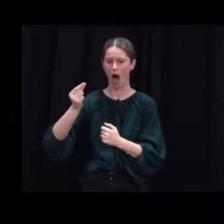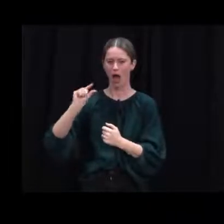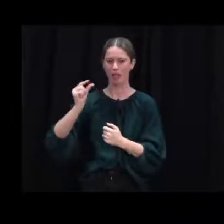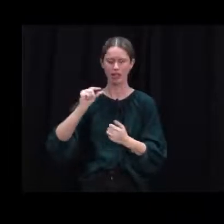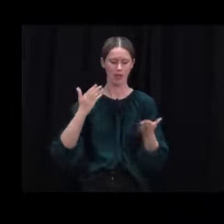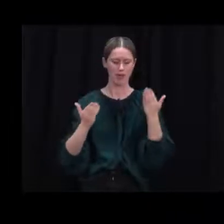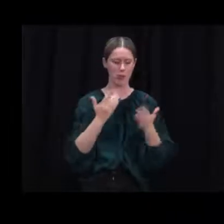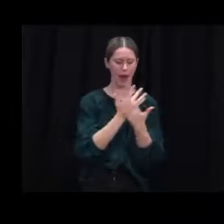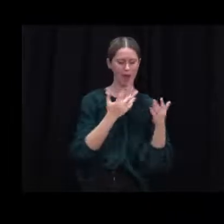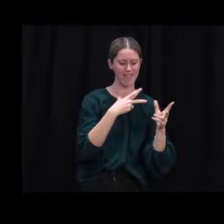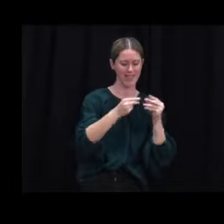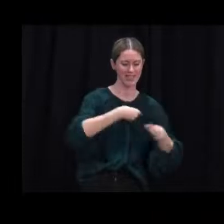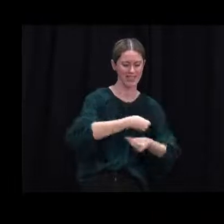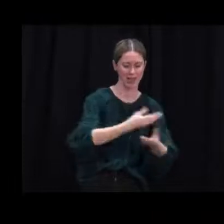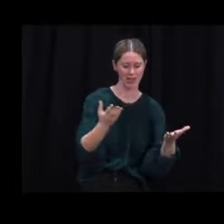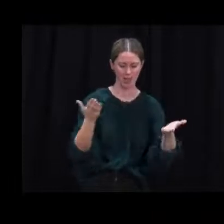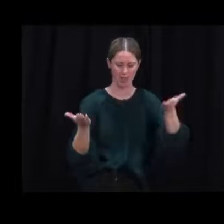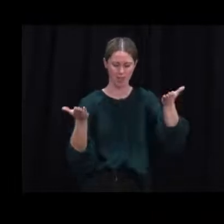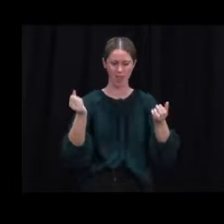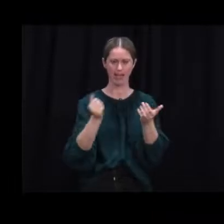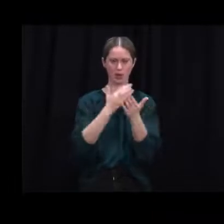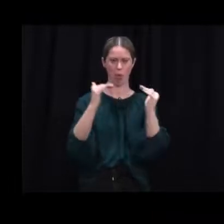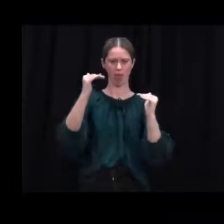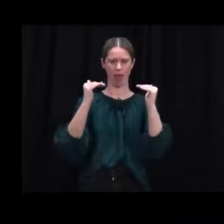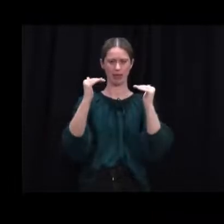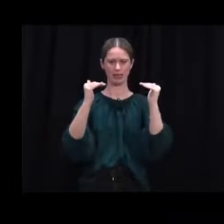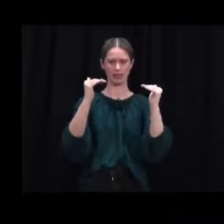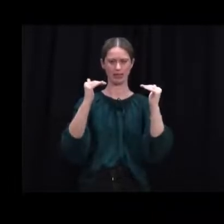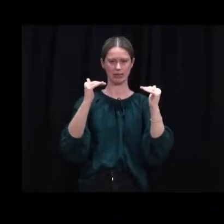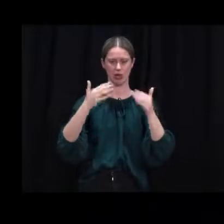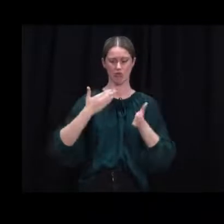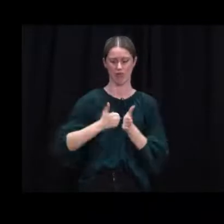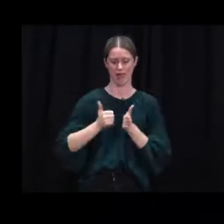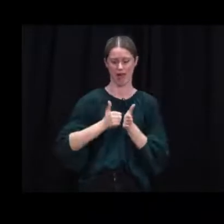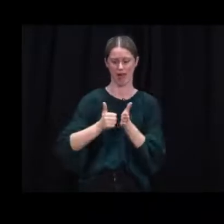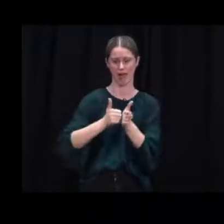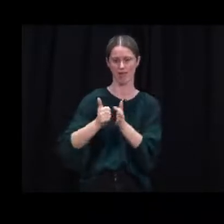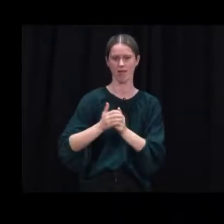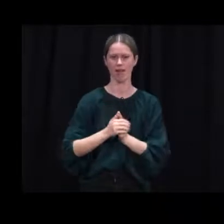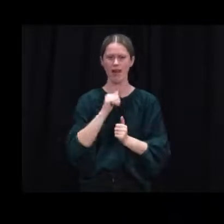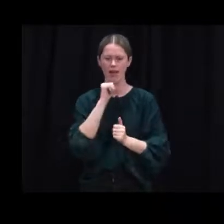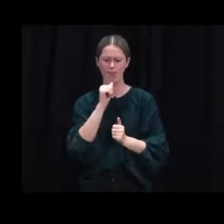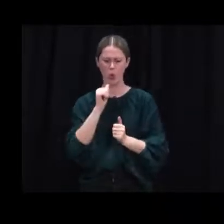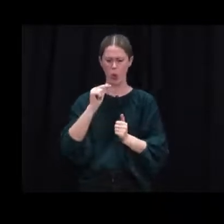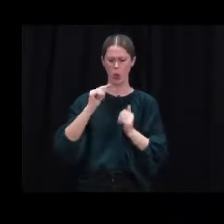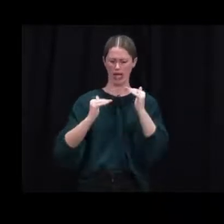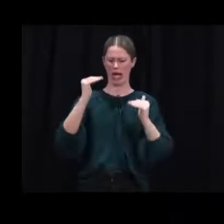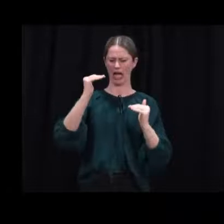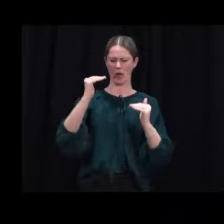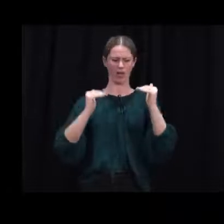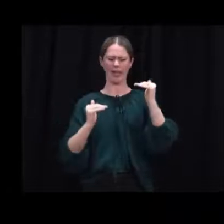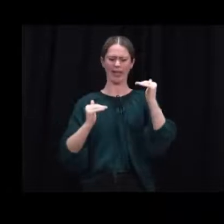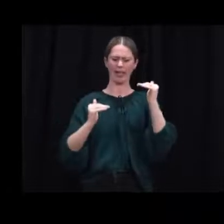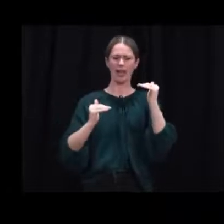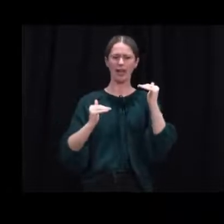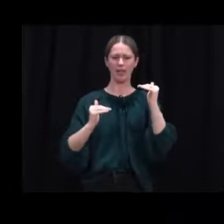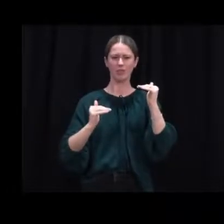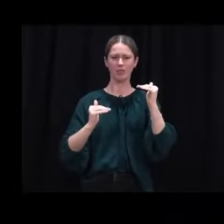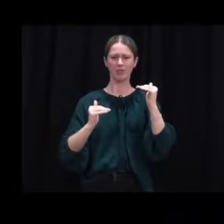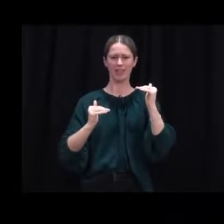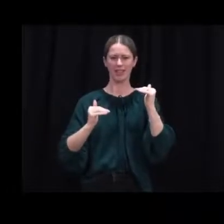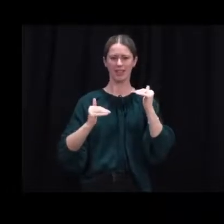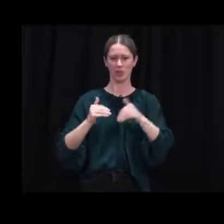to move on all sites to more frequent checking and reconciliation of vials, rather than leaving this to the end of the